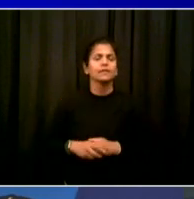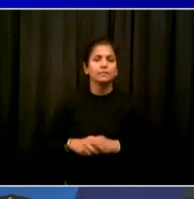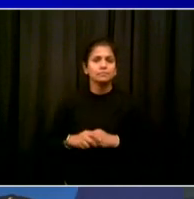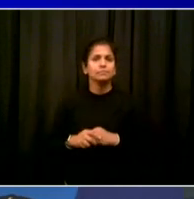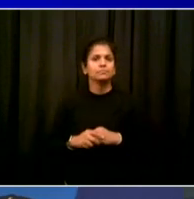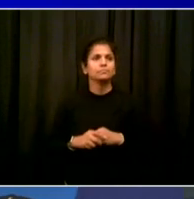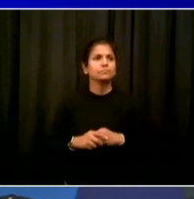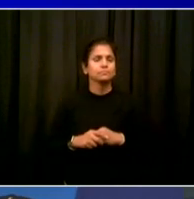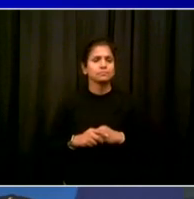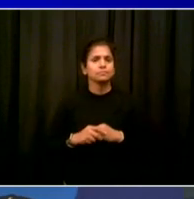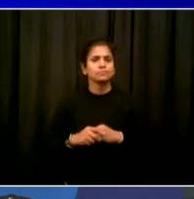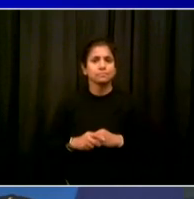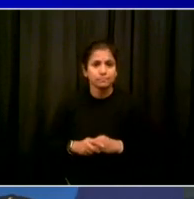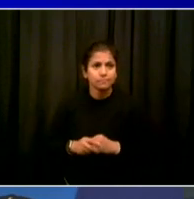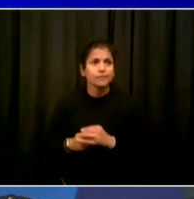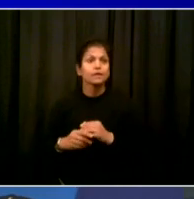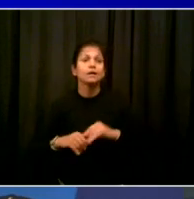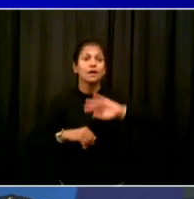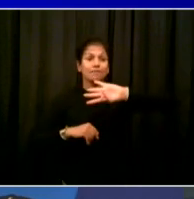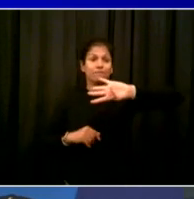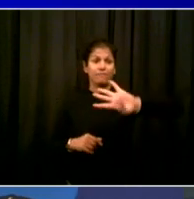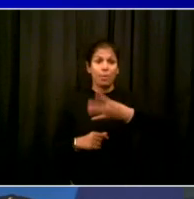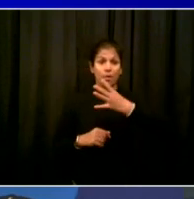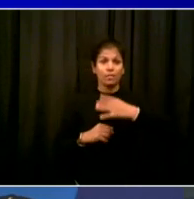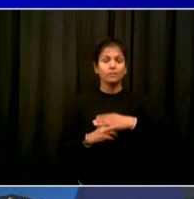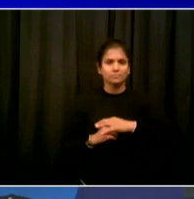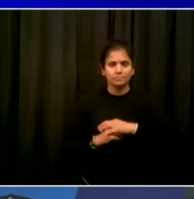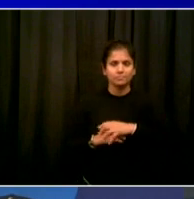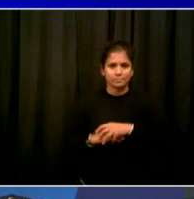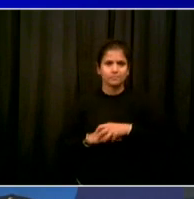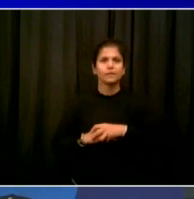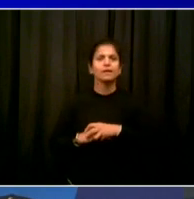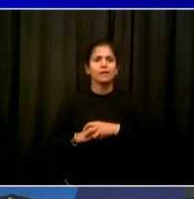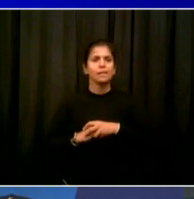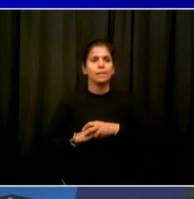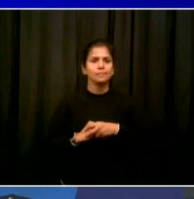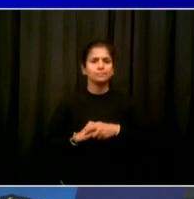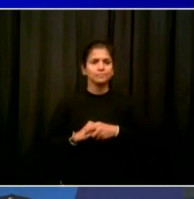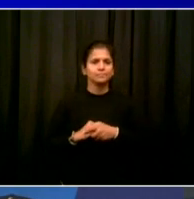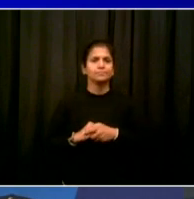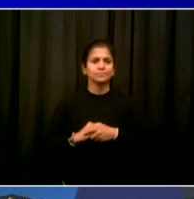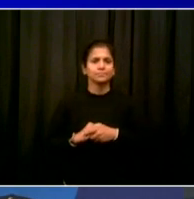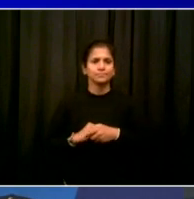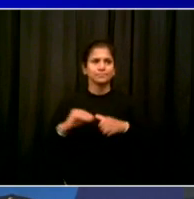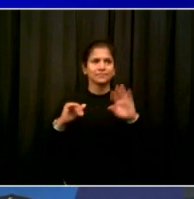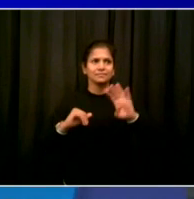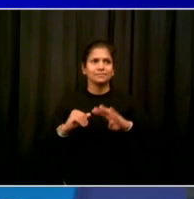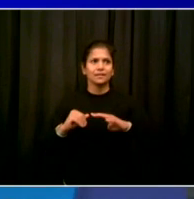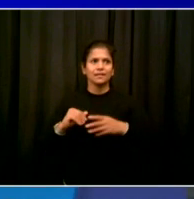Next up, replacing Kathy O'Reilly in Manhattan North as the Borough Commander.